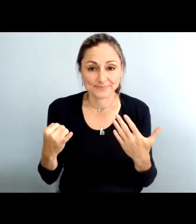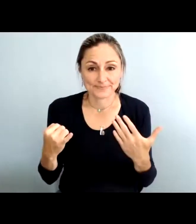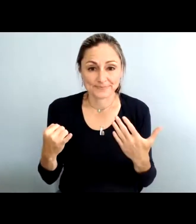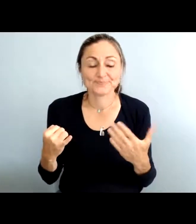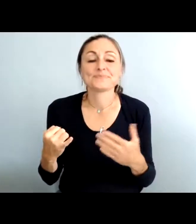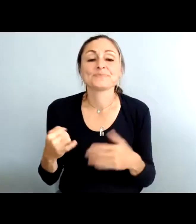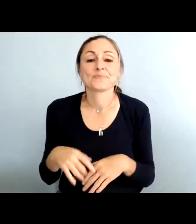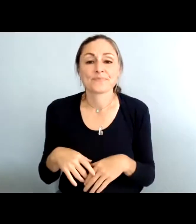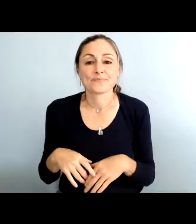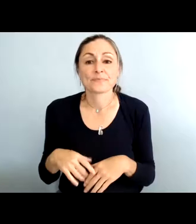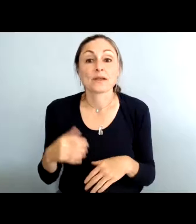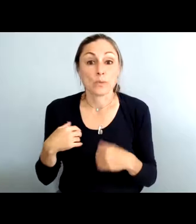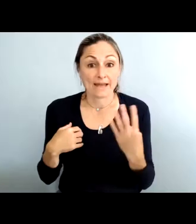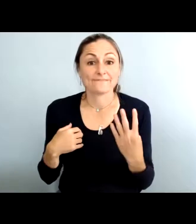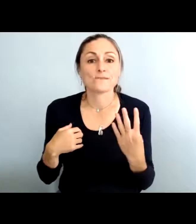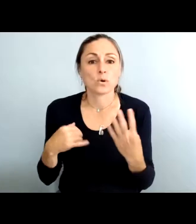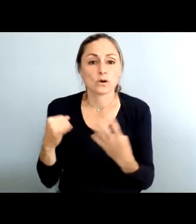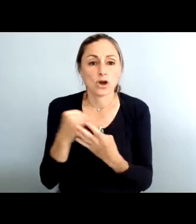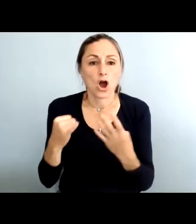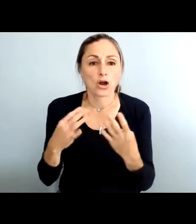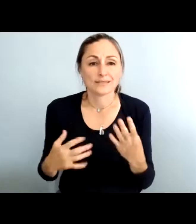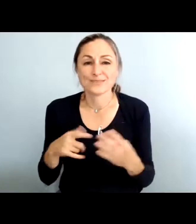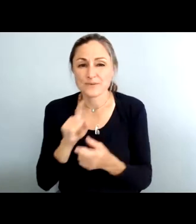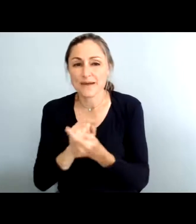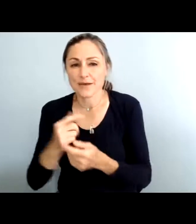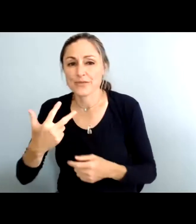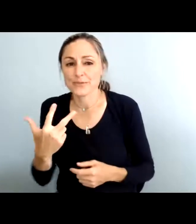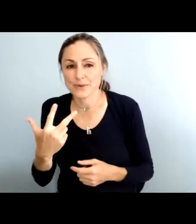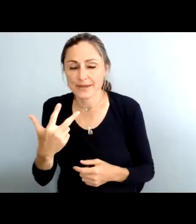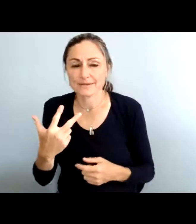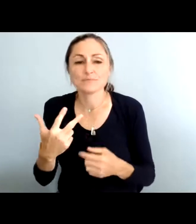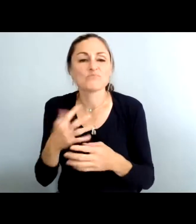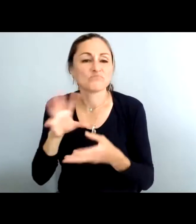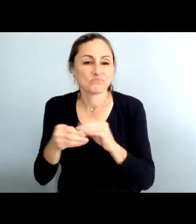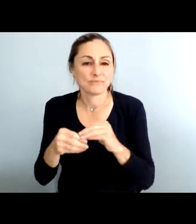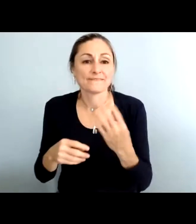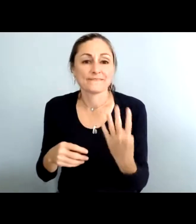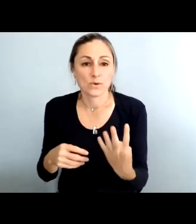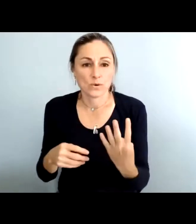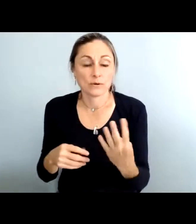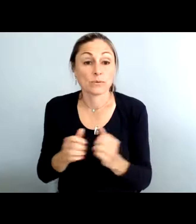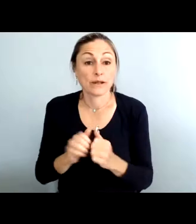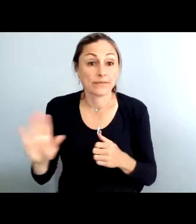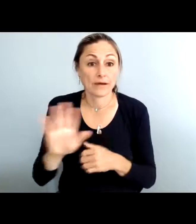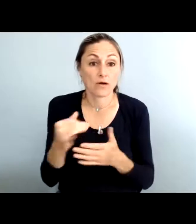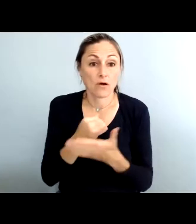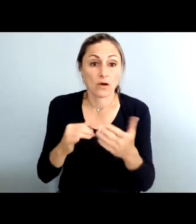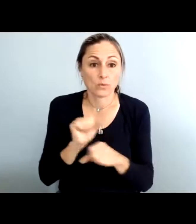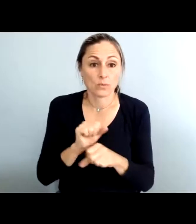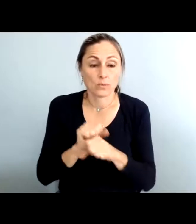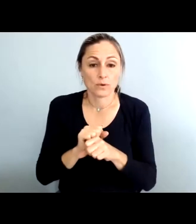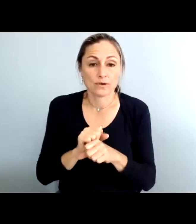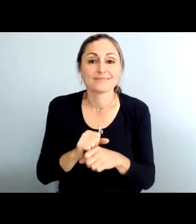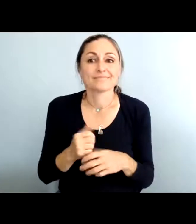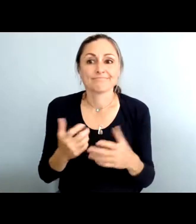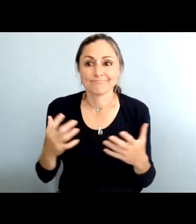had four artists all together. You met three of them. And with their artwork, I got